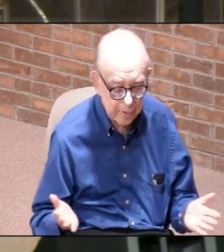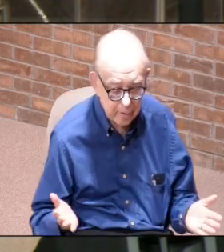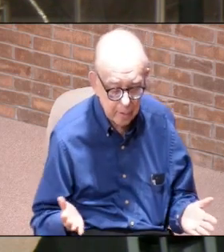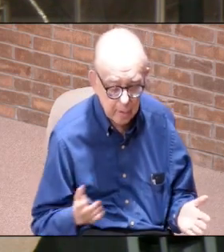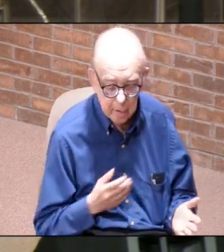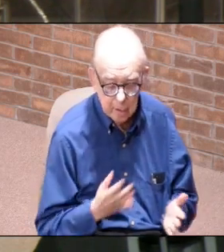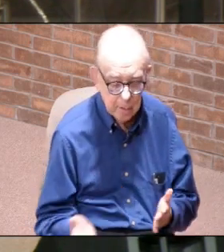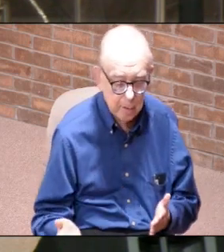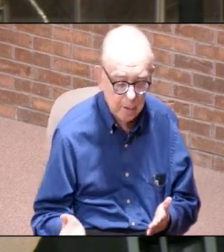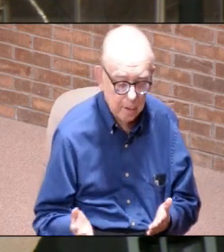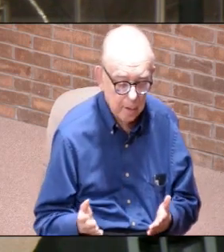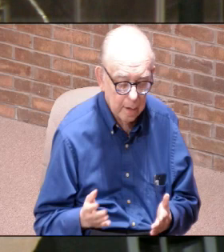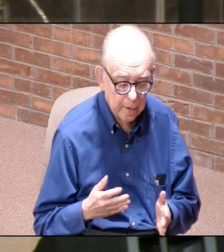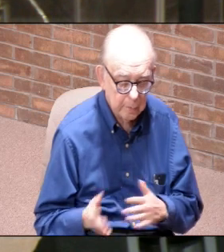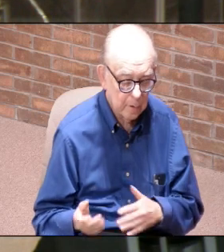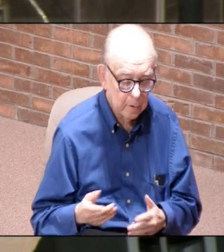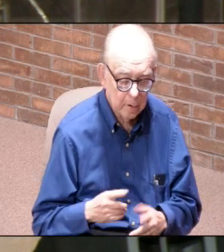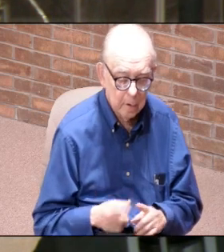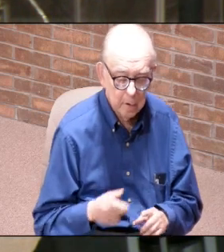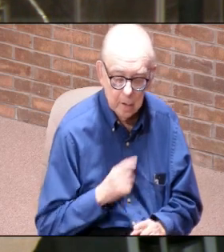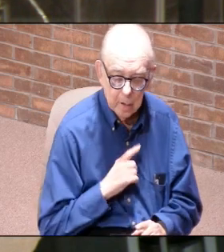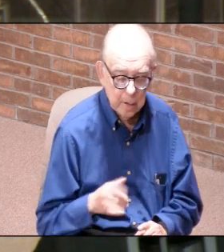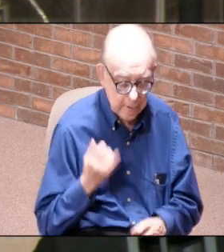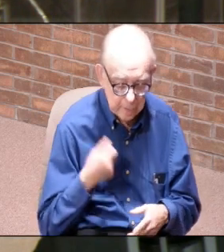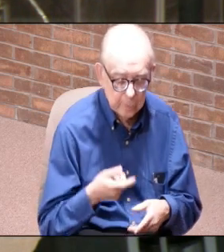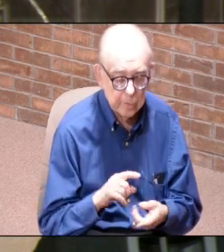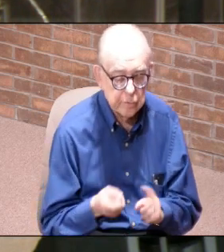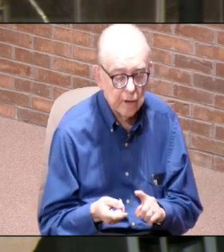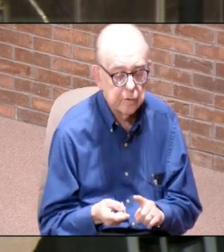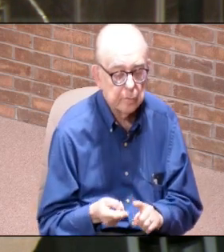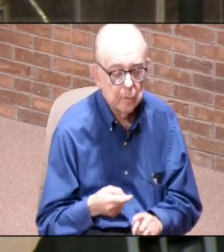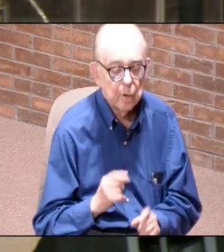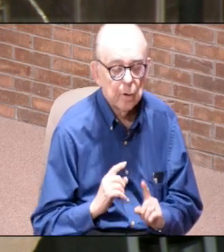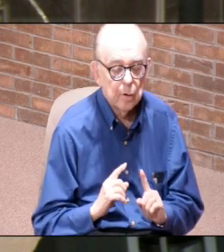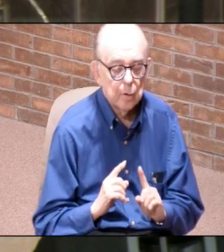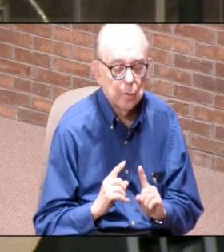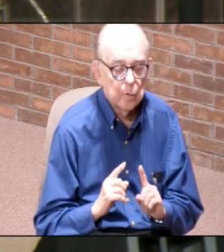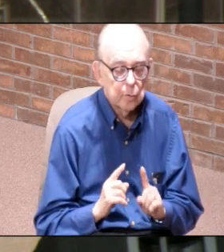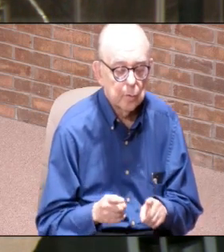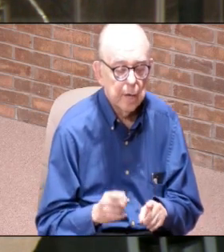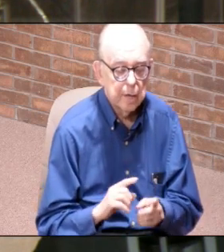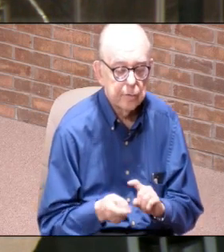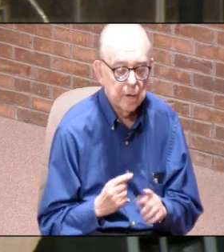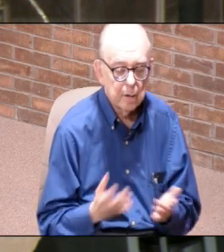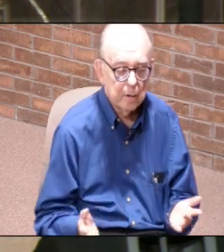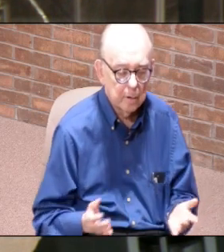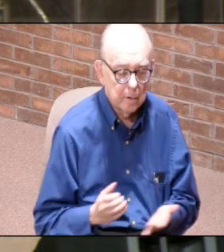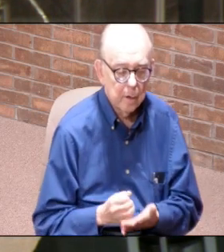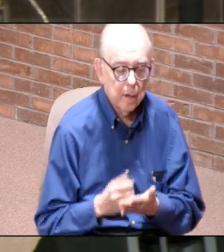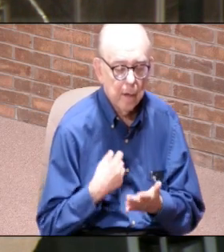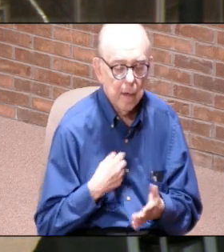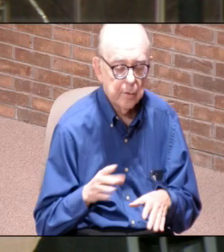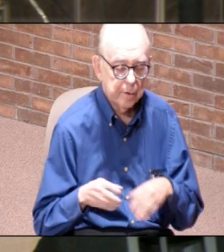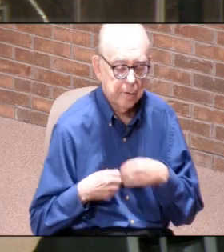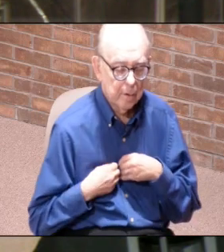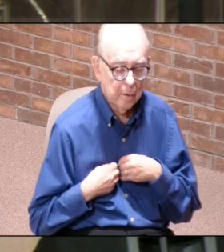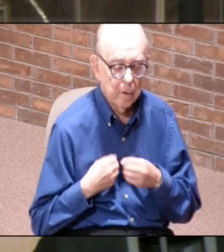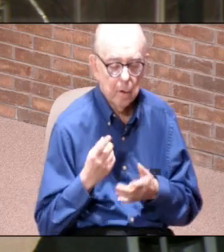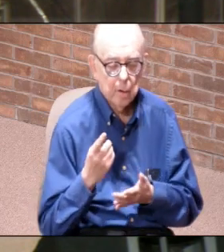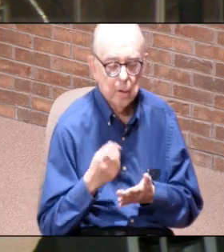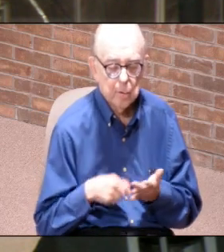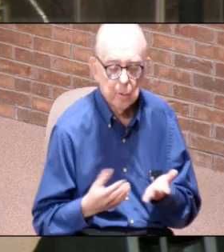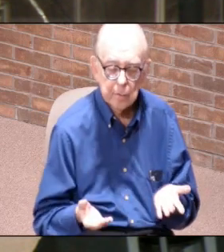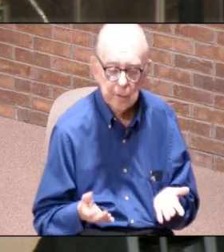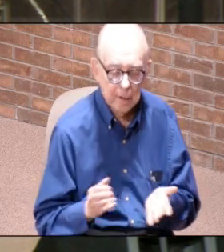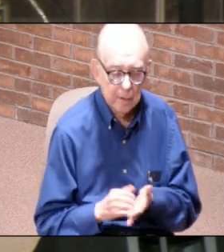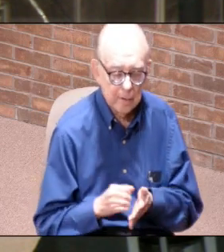are the things that I've got planned out. But Lord, if you want to change them, change them. But help me be receptive to whatever it